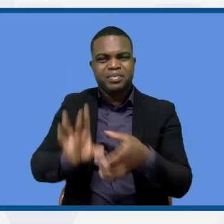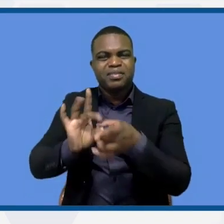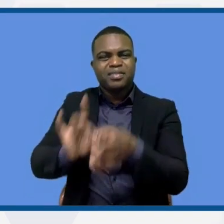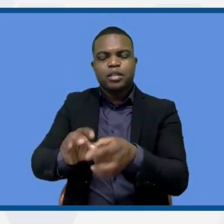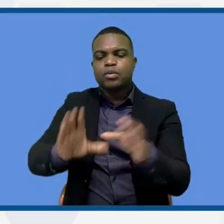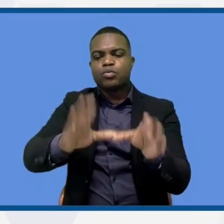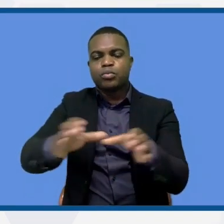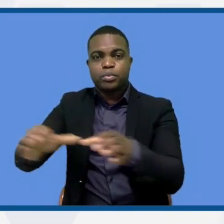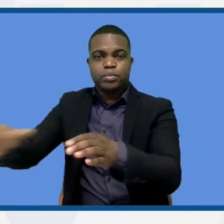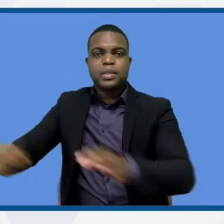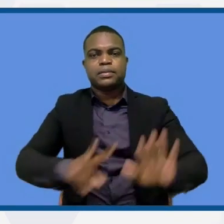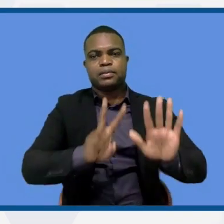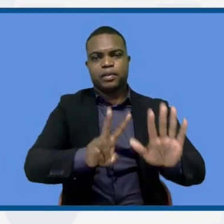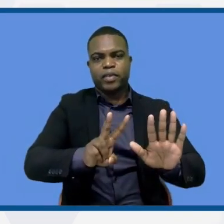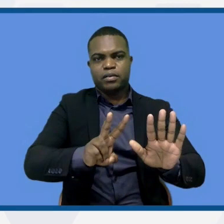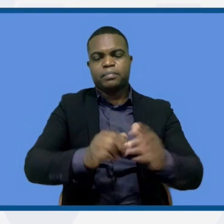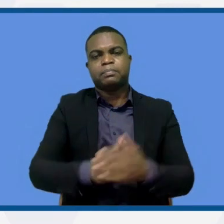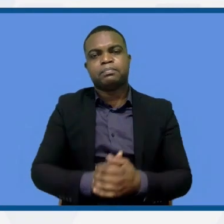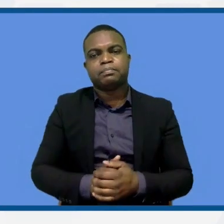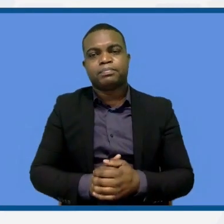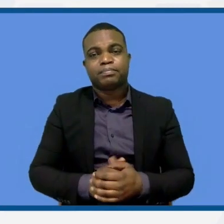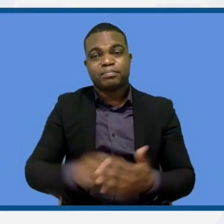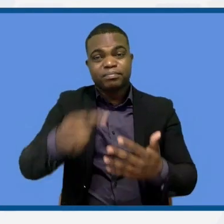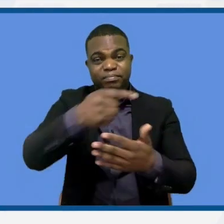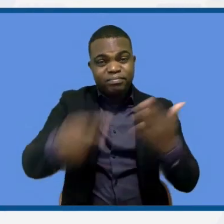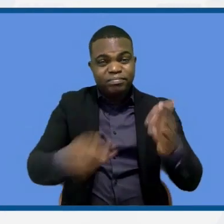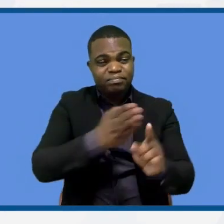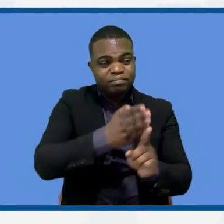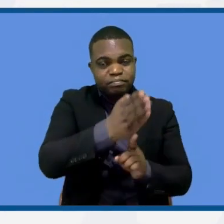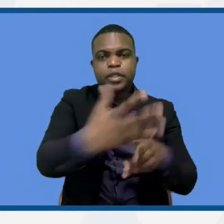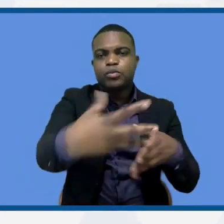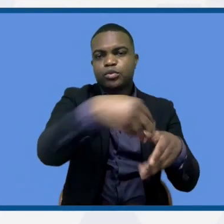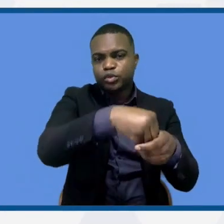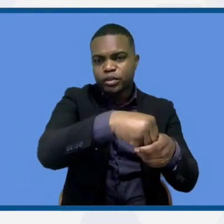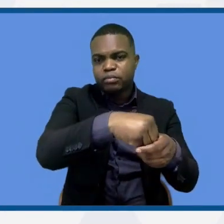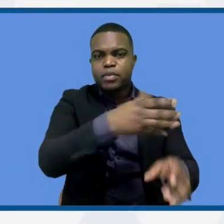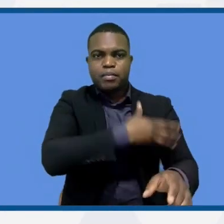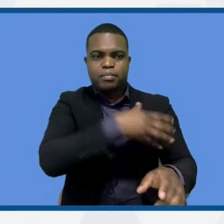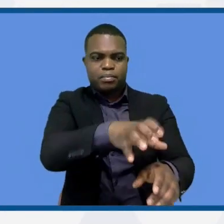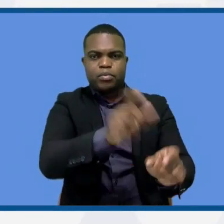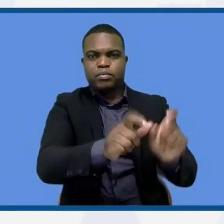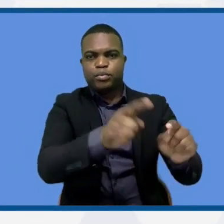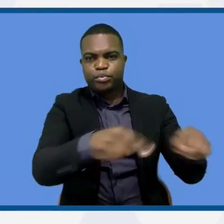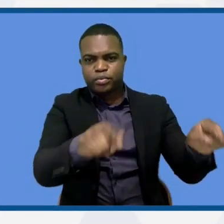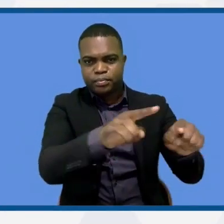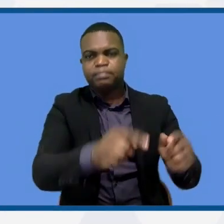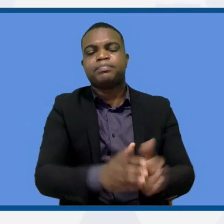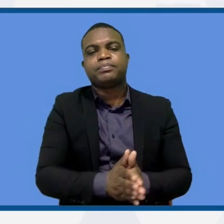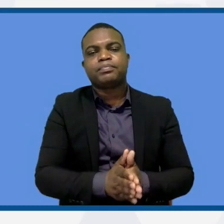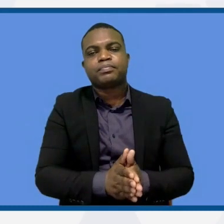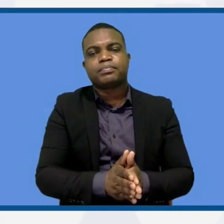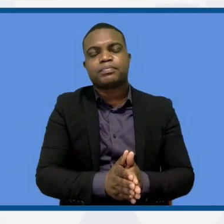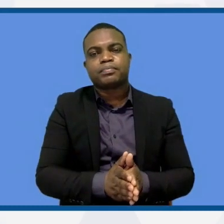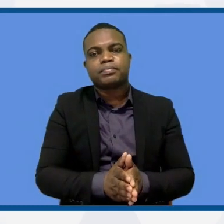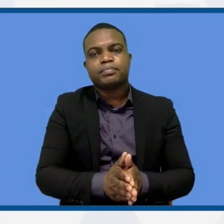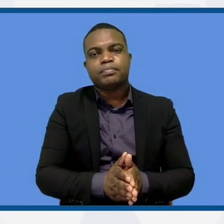users. Then we have advancing capacity of stakeholders to achieve inclusion,